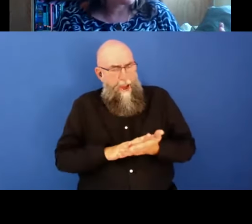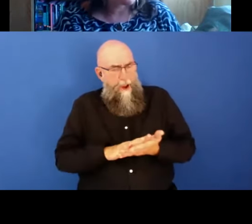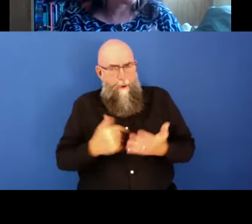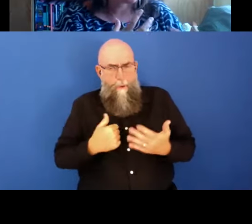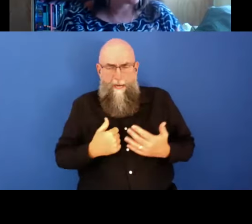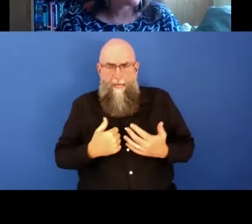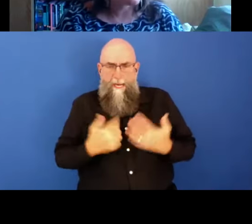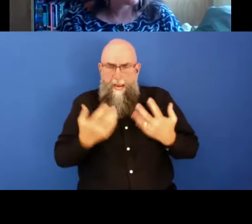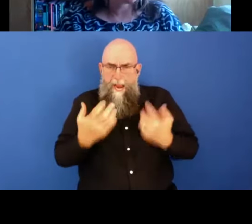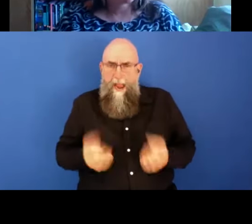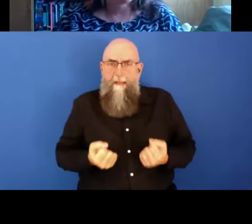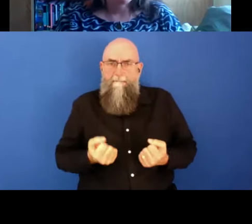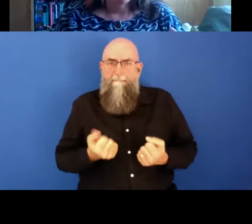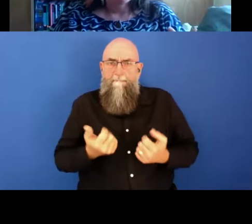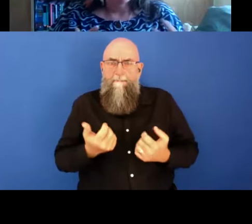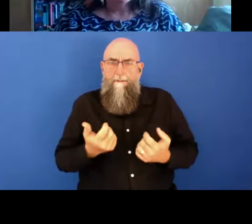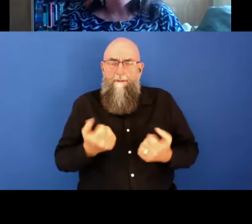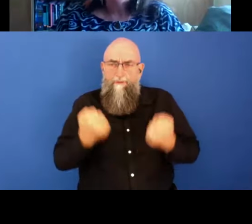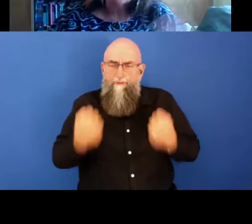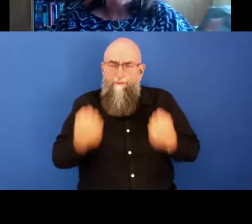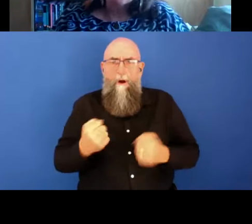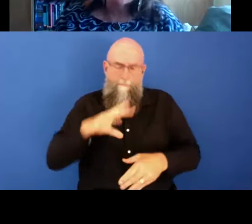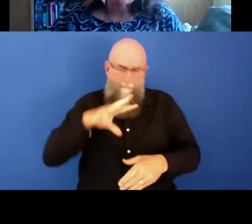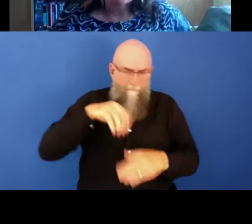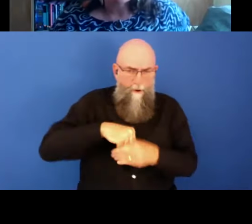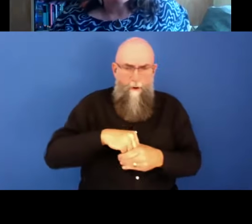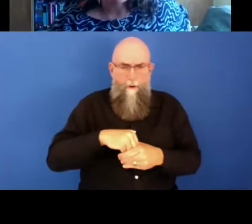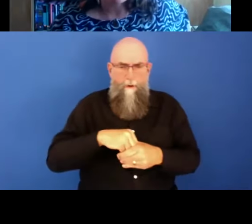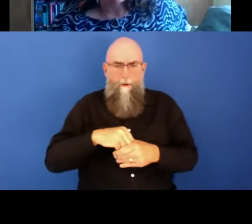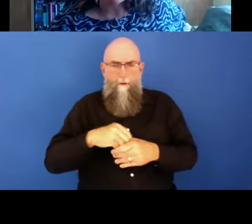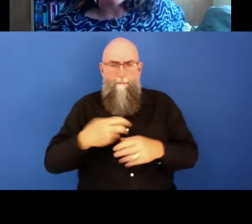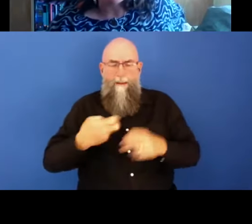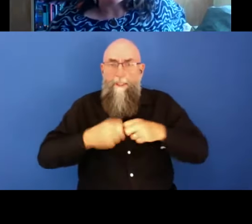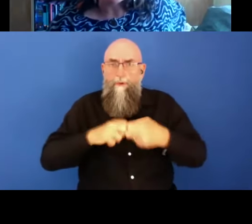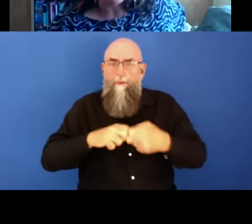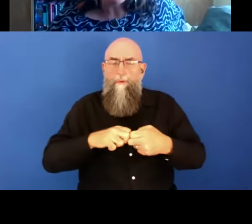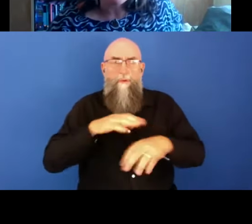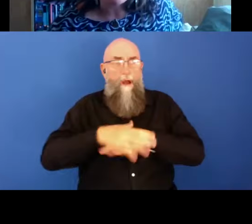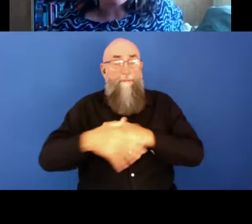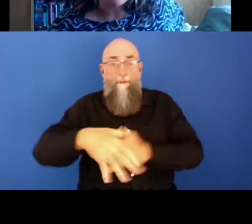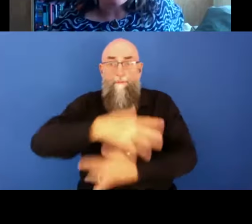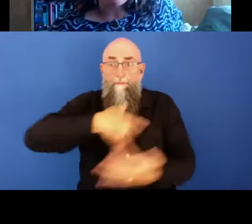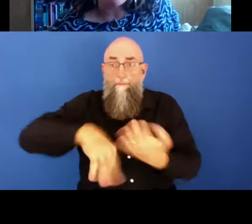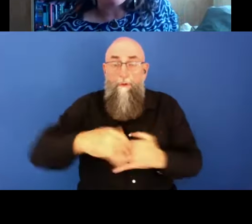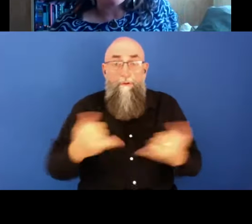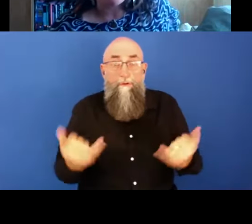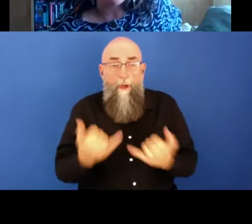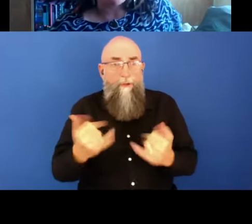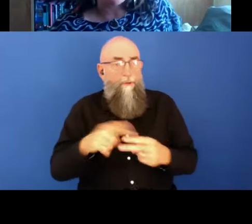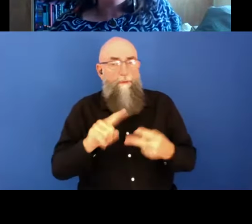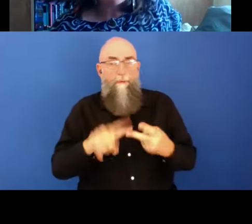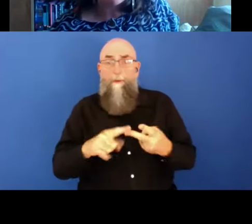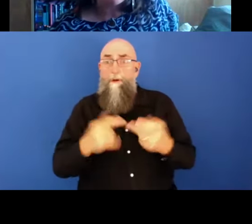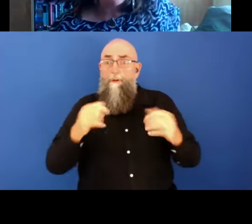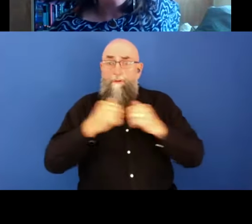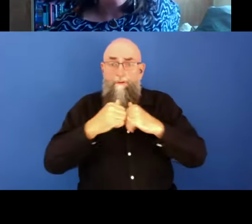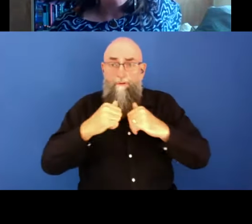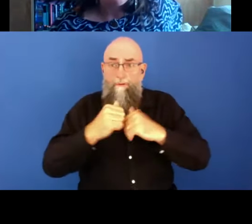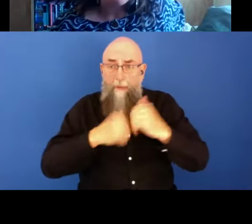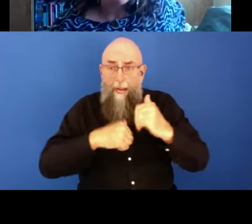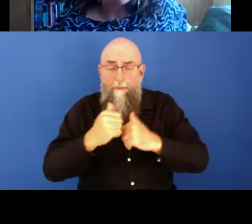social issues and structural issues that can't just be fixed by throwing in an arts project even though the arts can do a lot